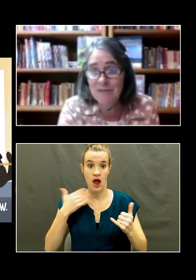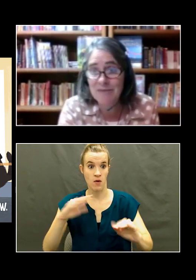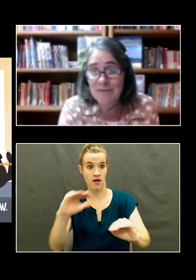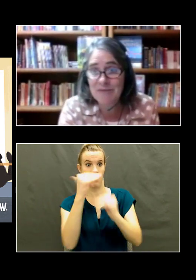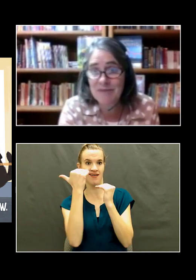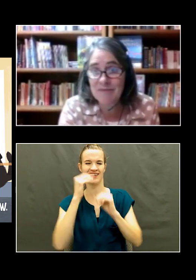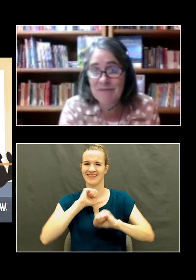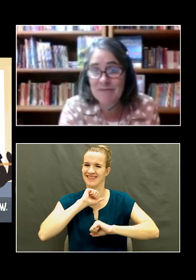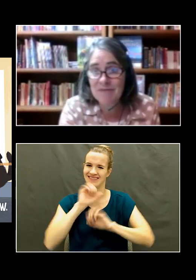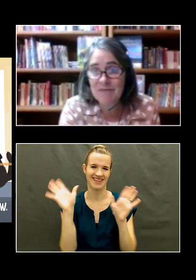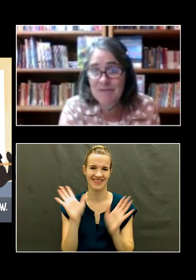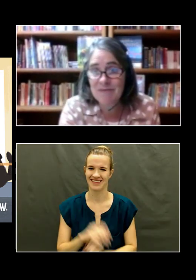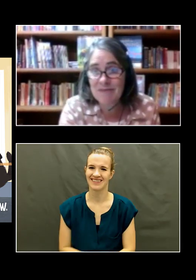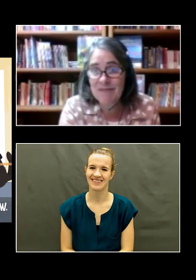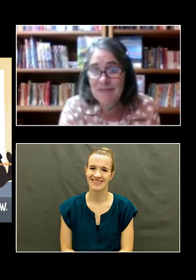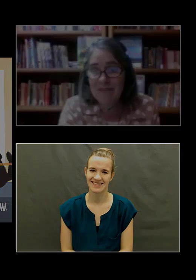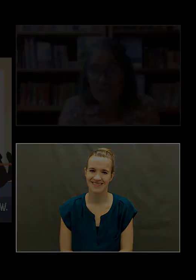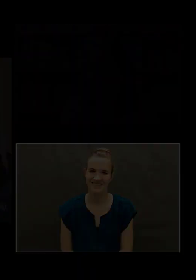now.